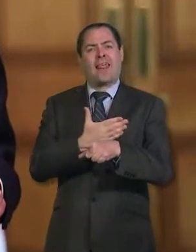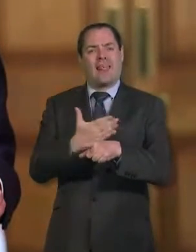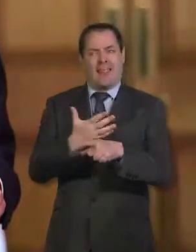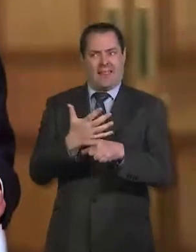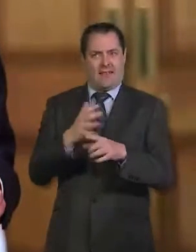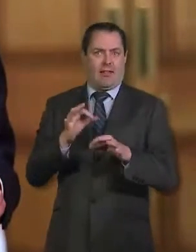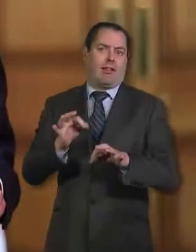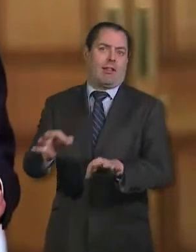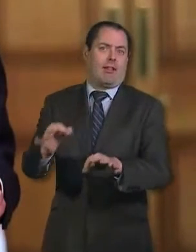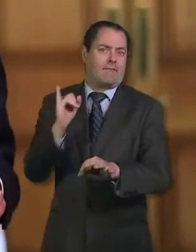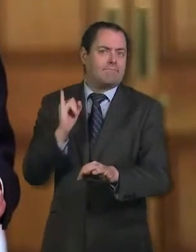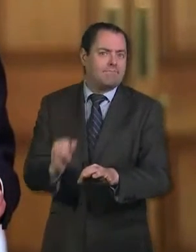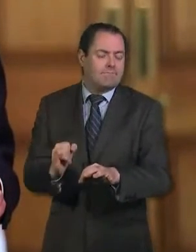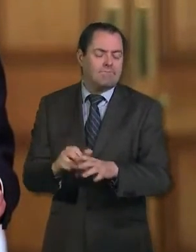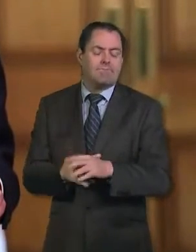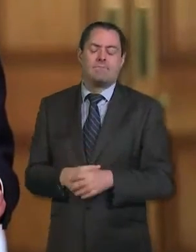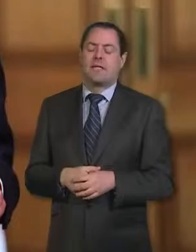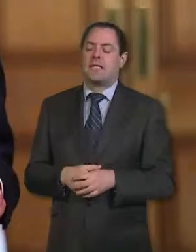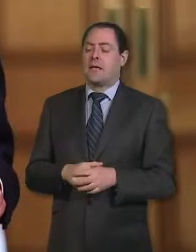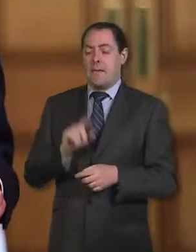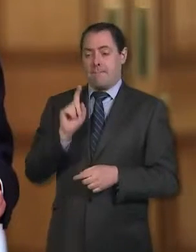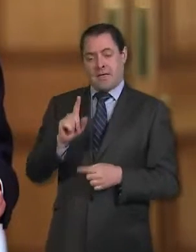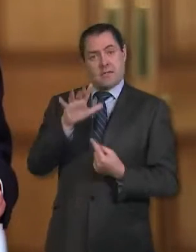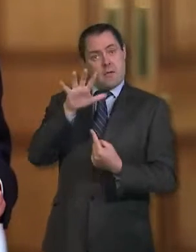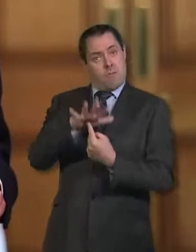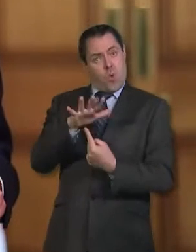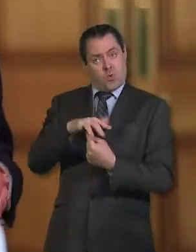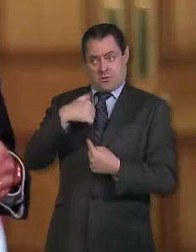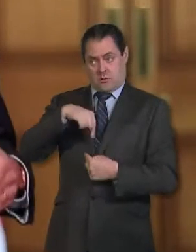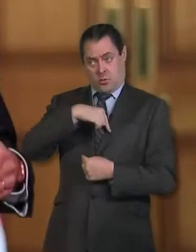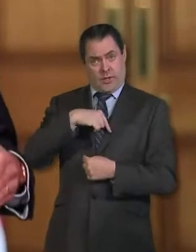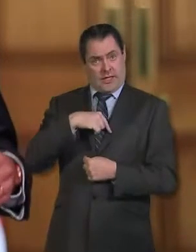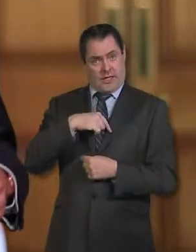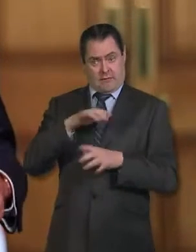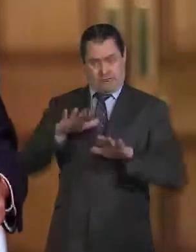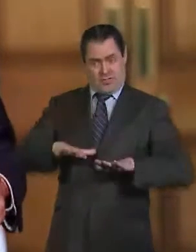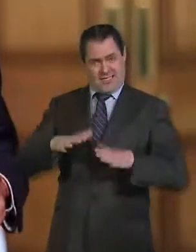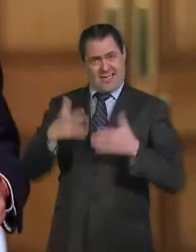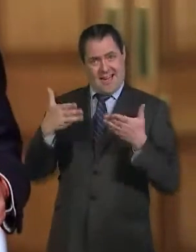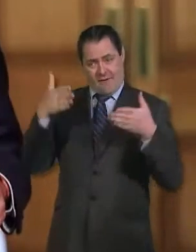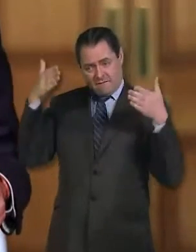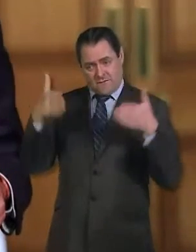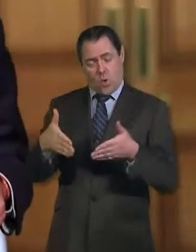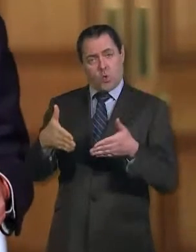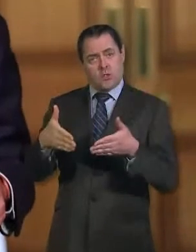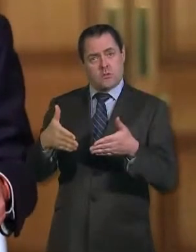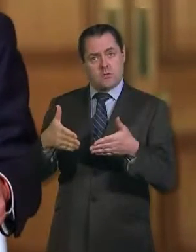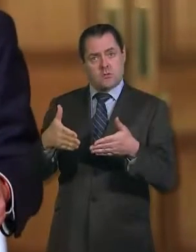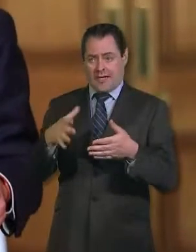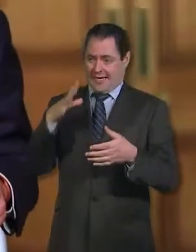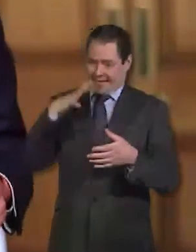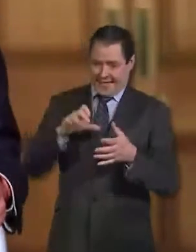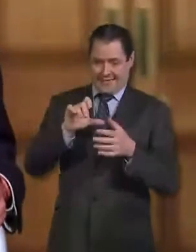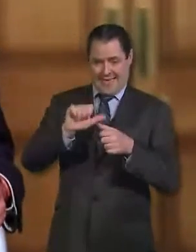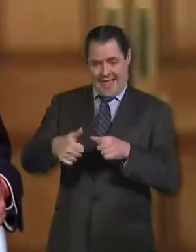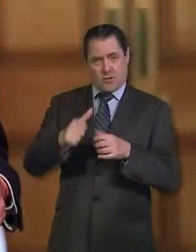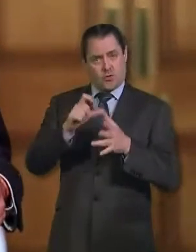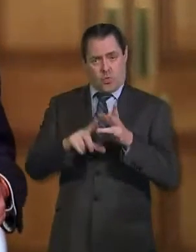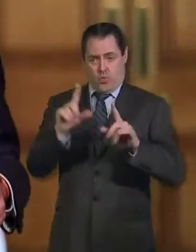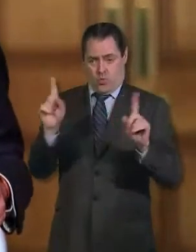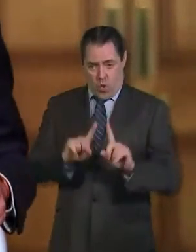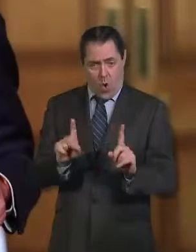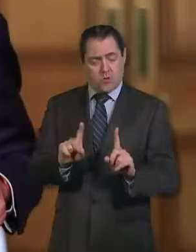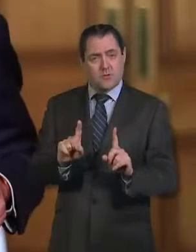important that as a country we focus on what we need to do now. And I've said this repeatedly through